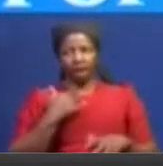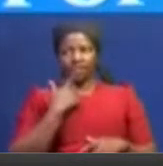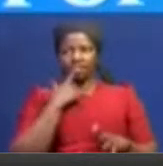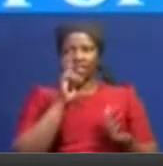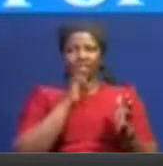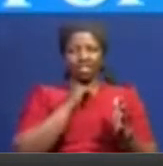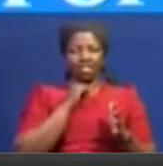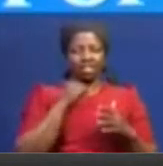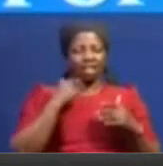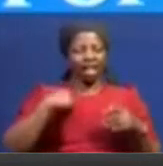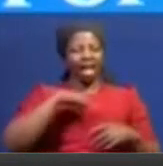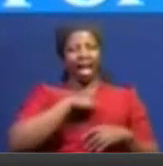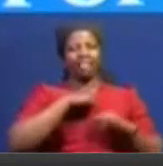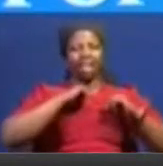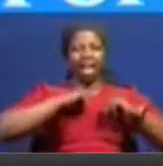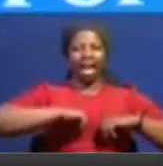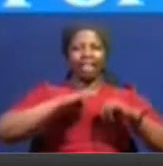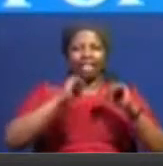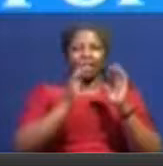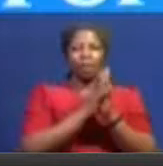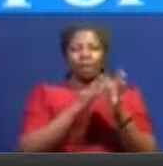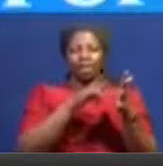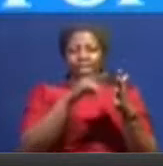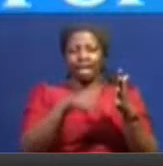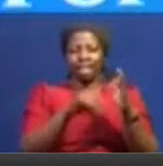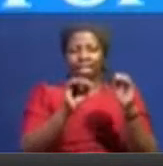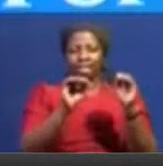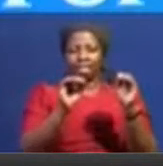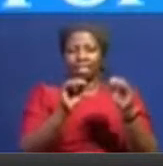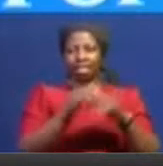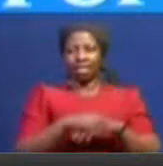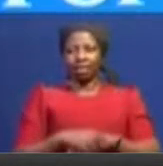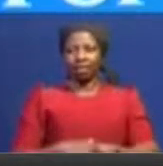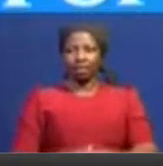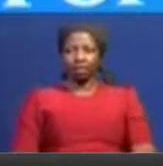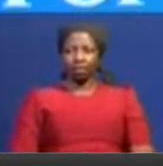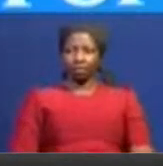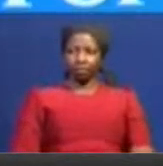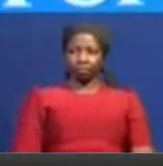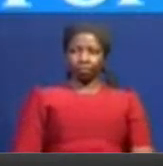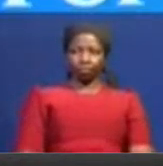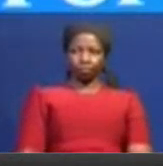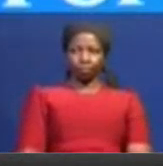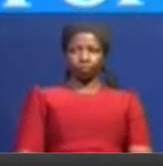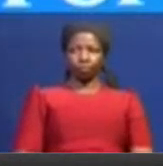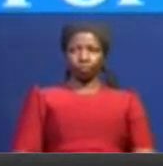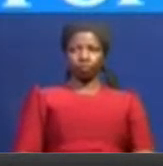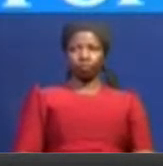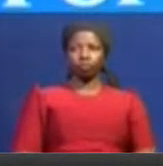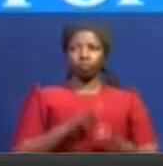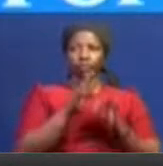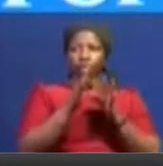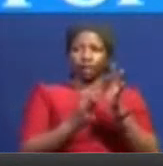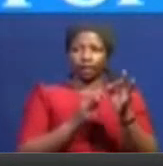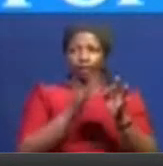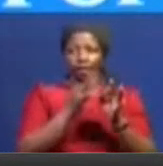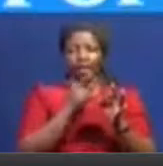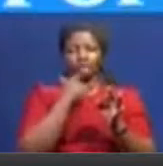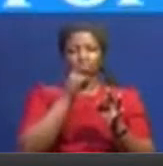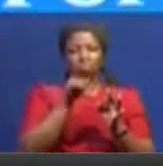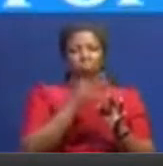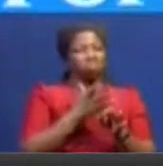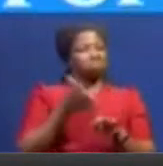not agree on this. Even be a boardroom issue here. If they are just told, you go